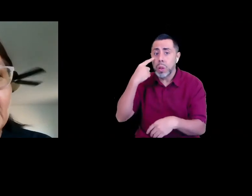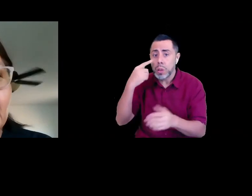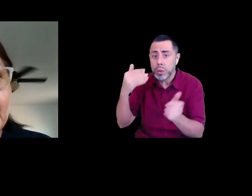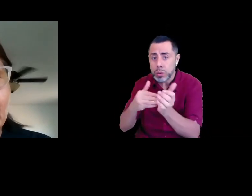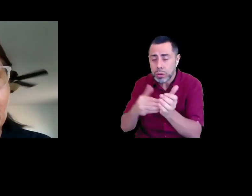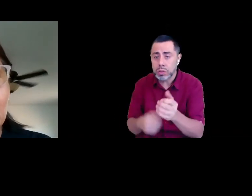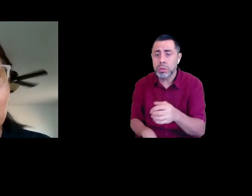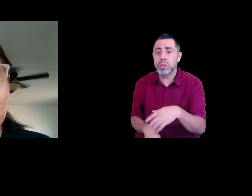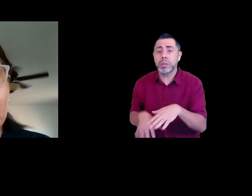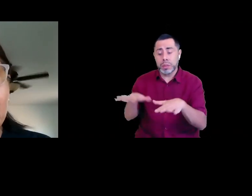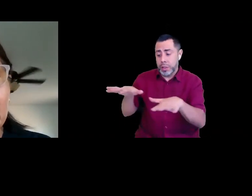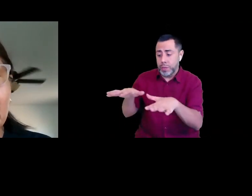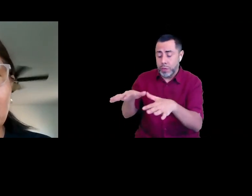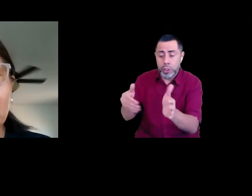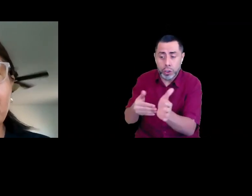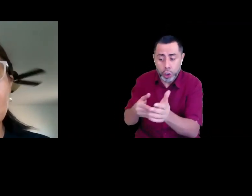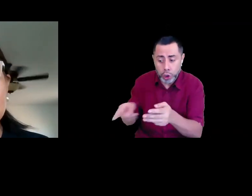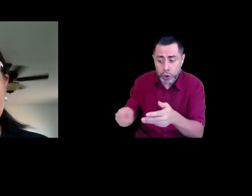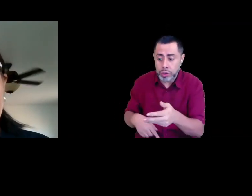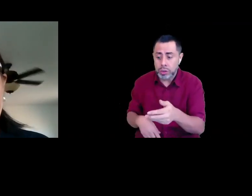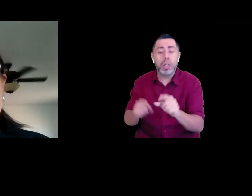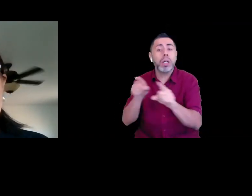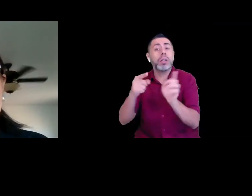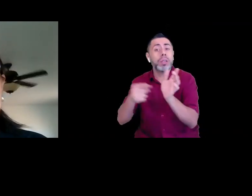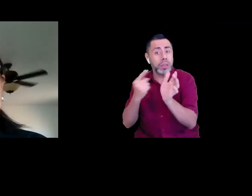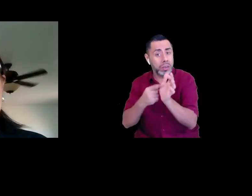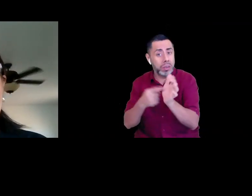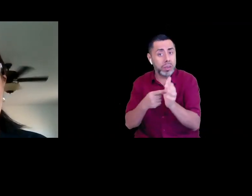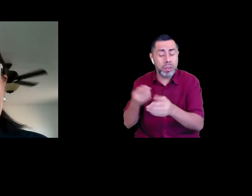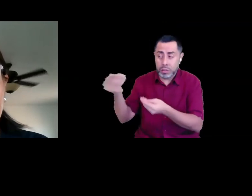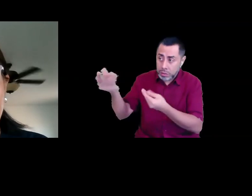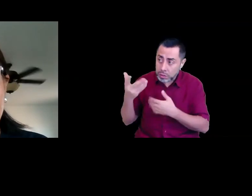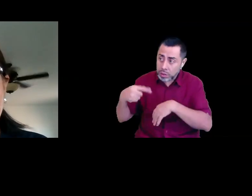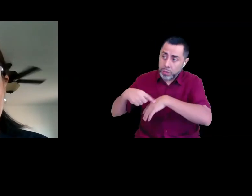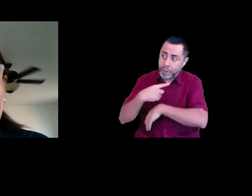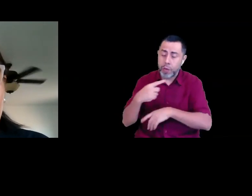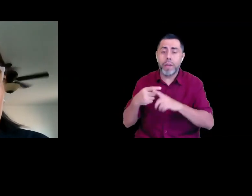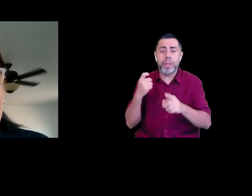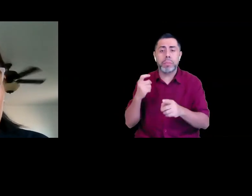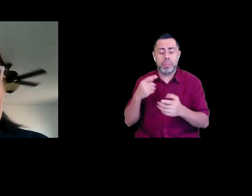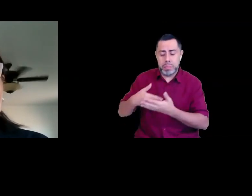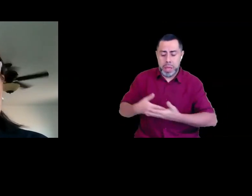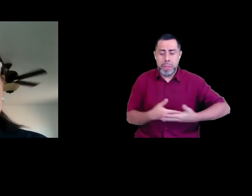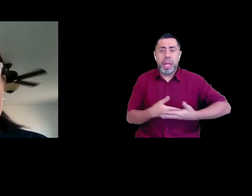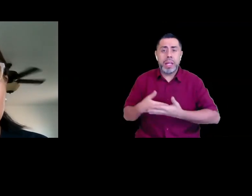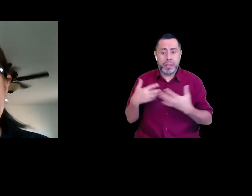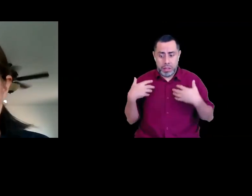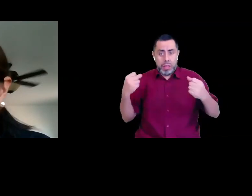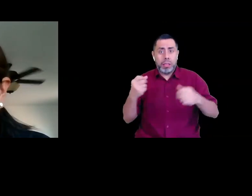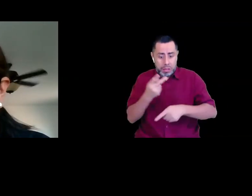Even well baby sometimes will have a referral from there. So we work with all